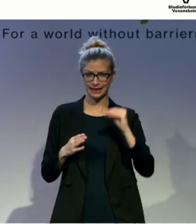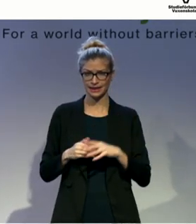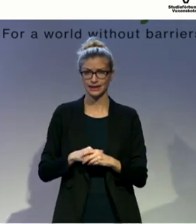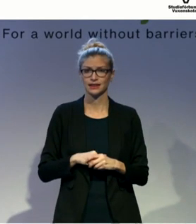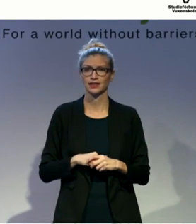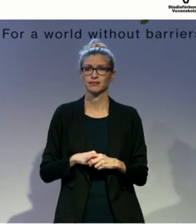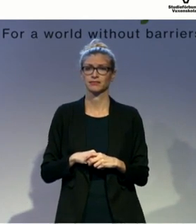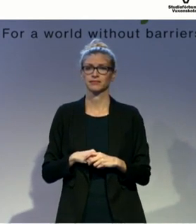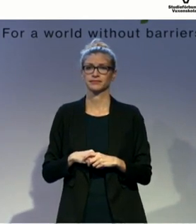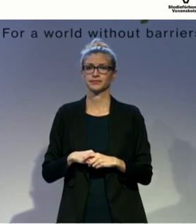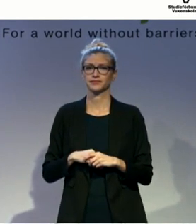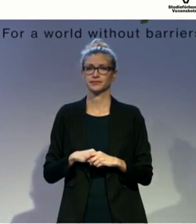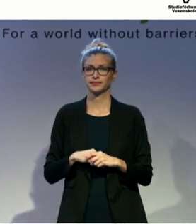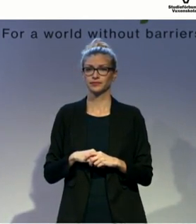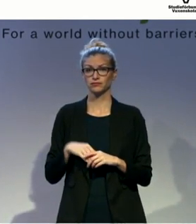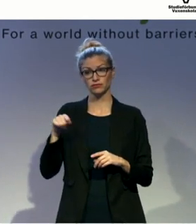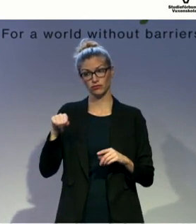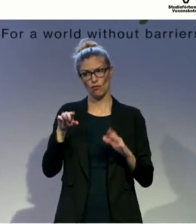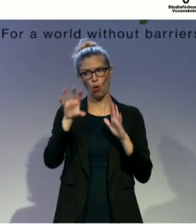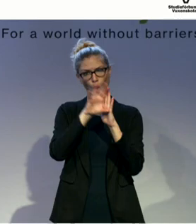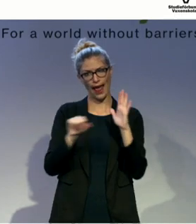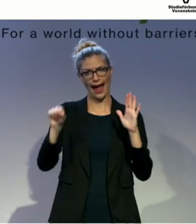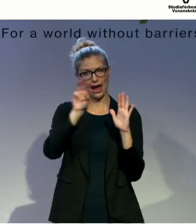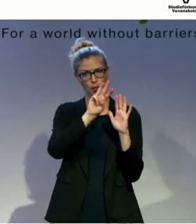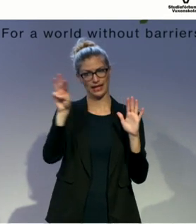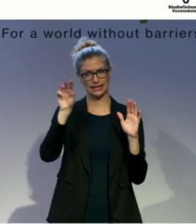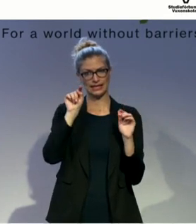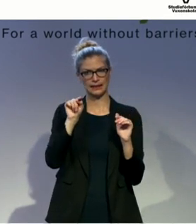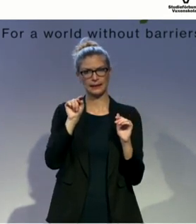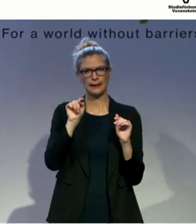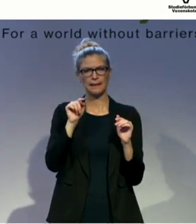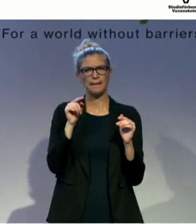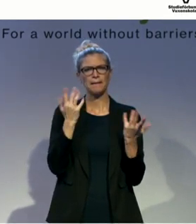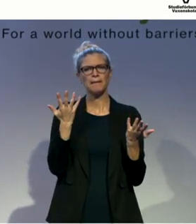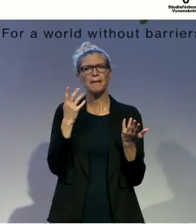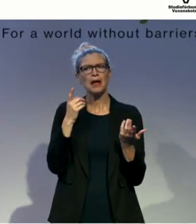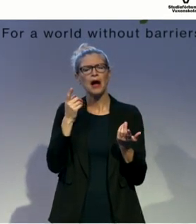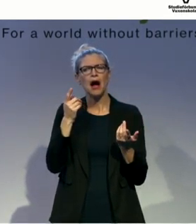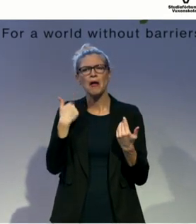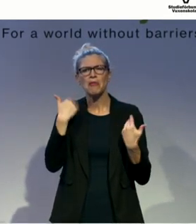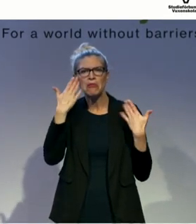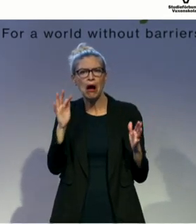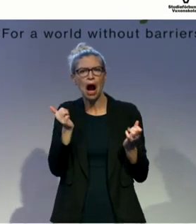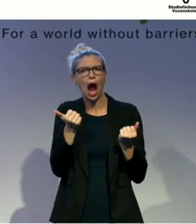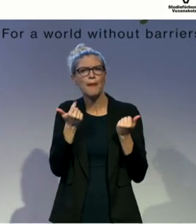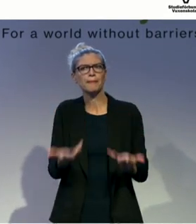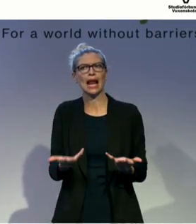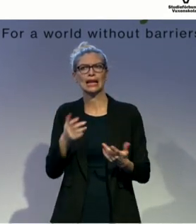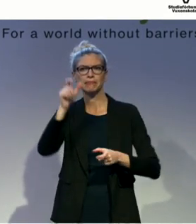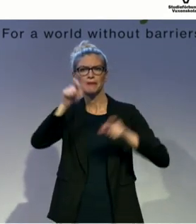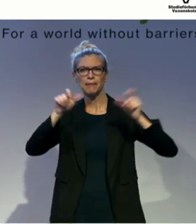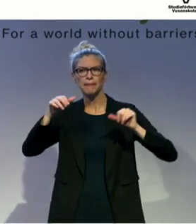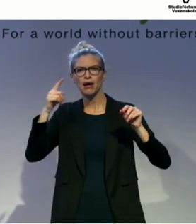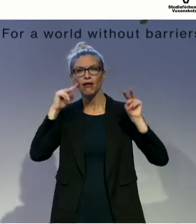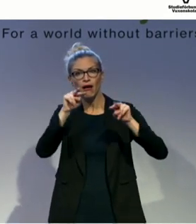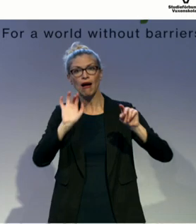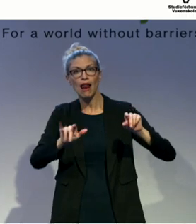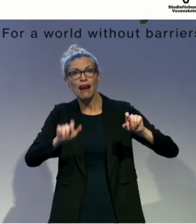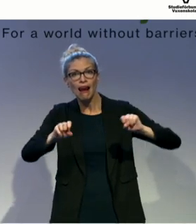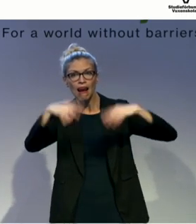don't really know how many that used it. But we do know from those who connected to us again that those who used it are